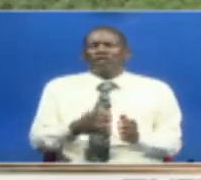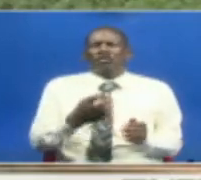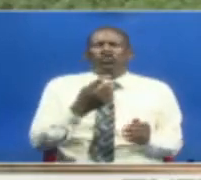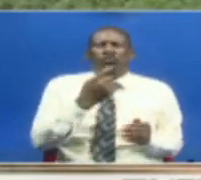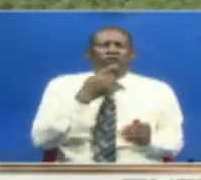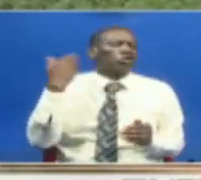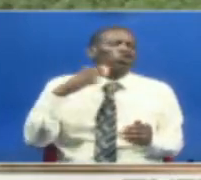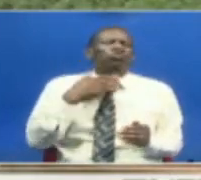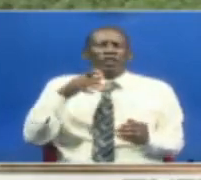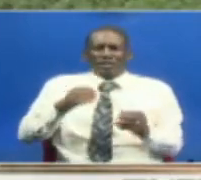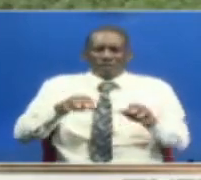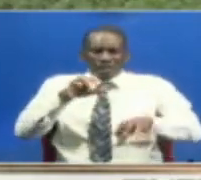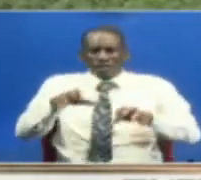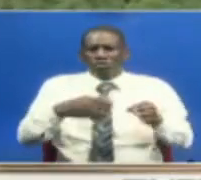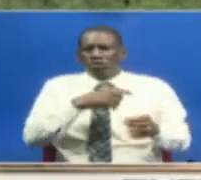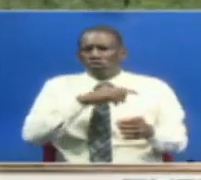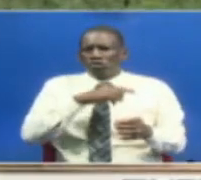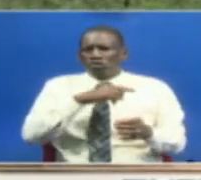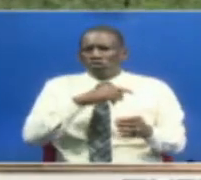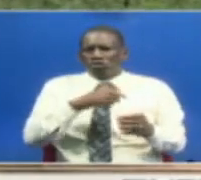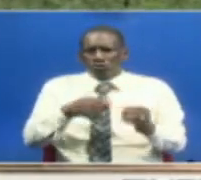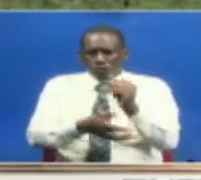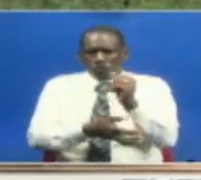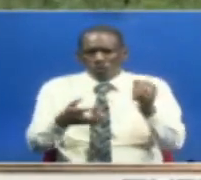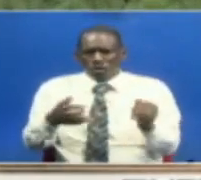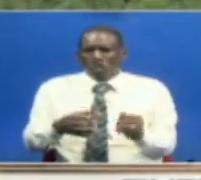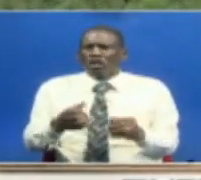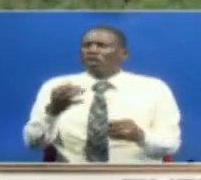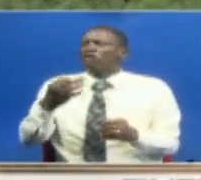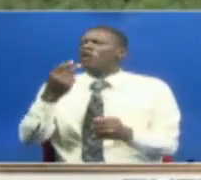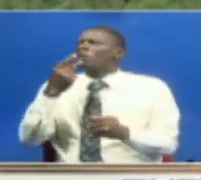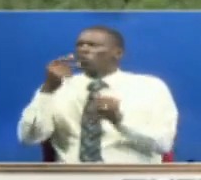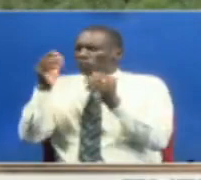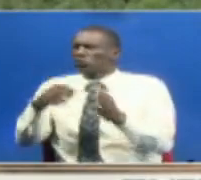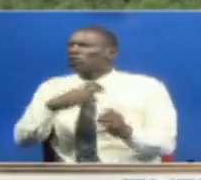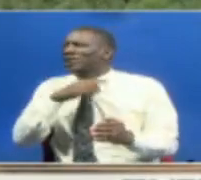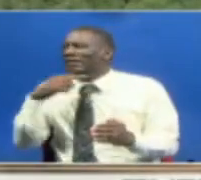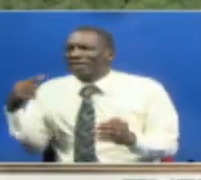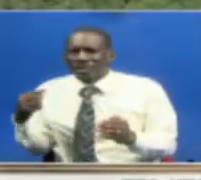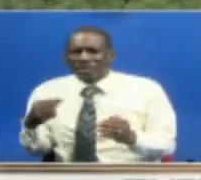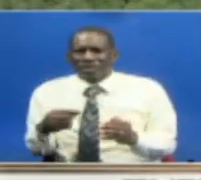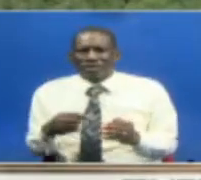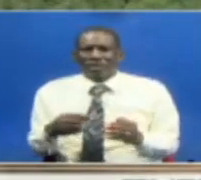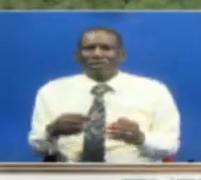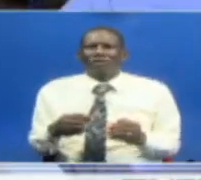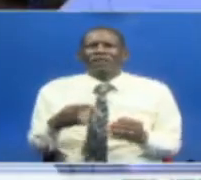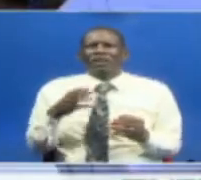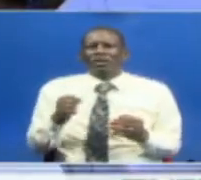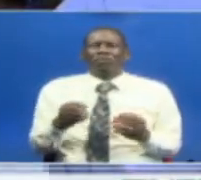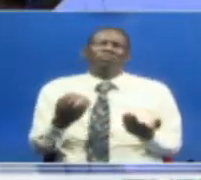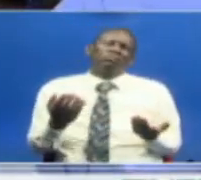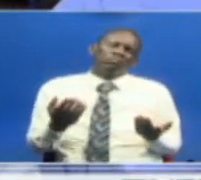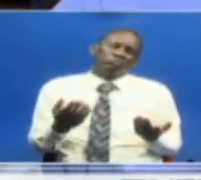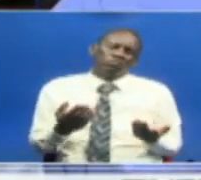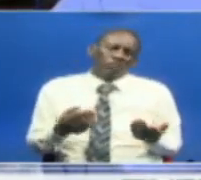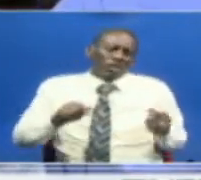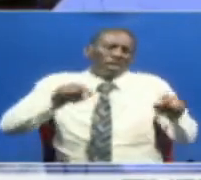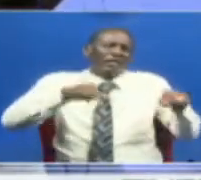mambo ya kuhuwana hii. Mpokuwa takikuliwa, mpokuwa wanalipisa kisasi. Kwa saa